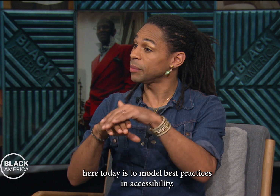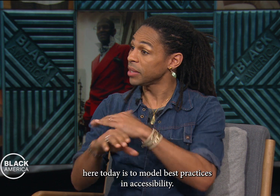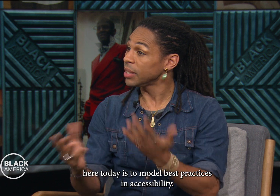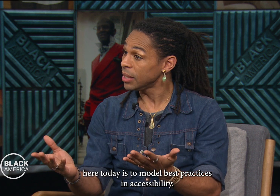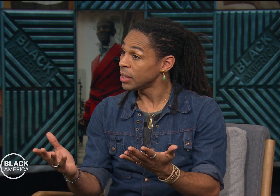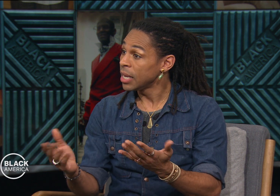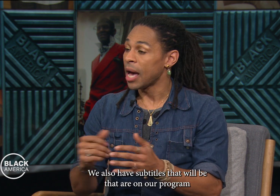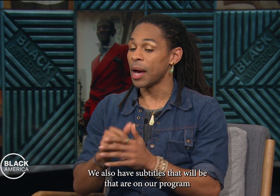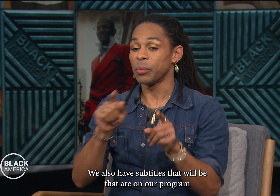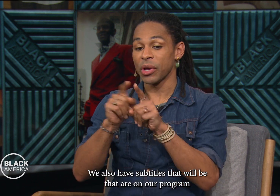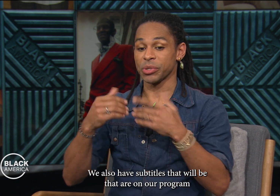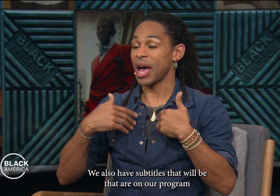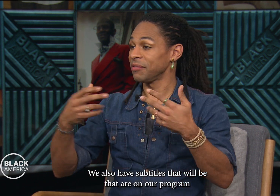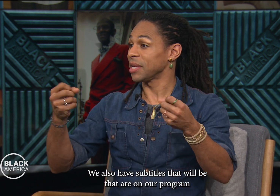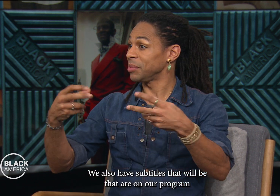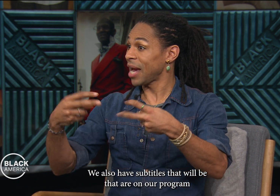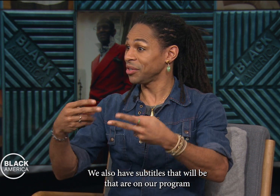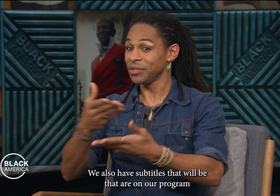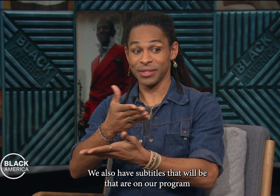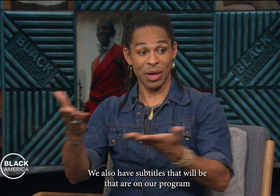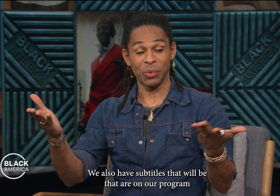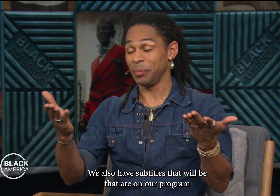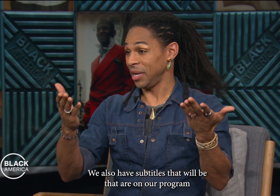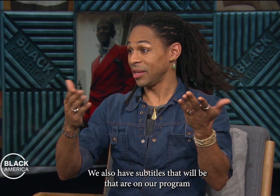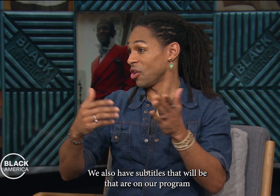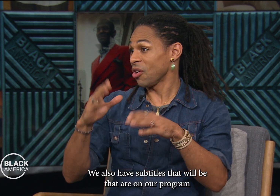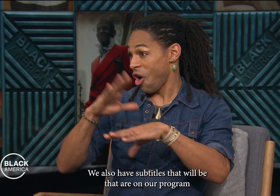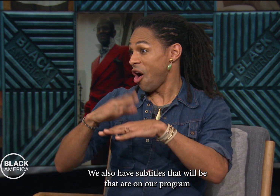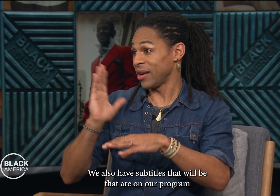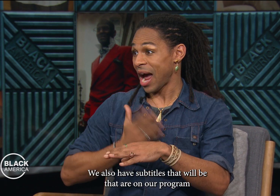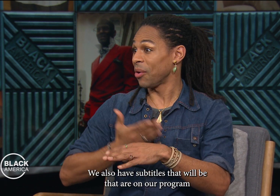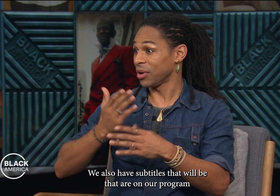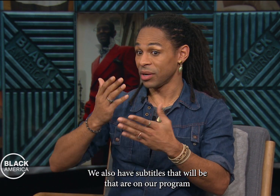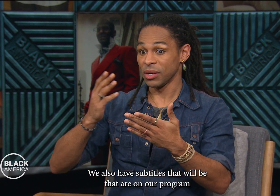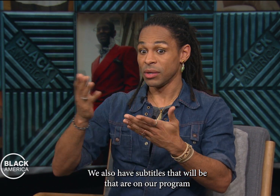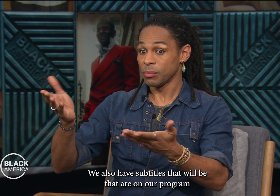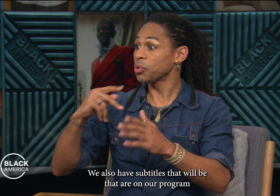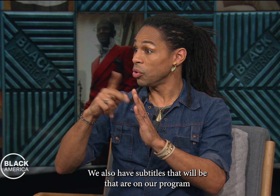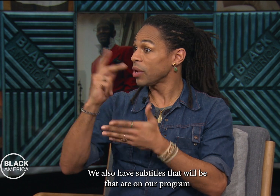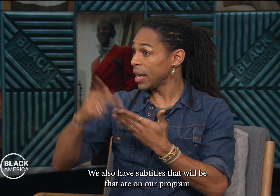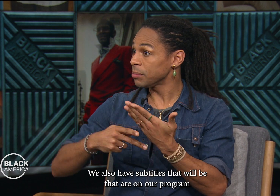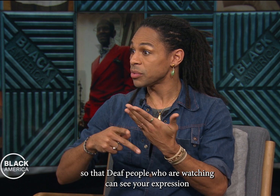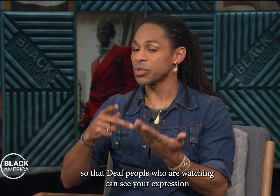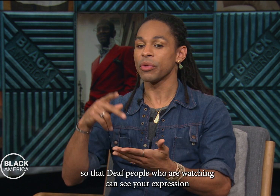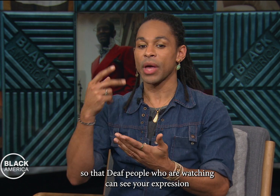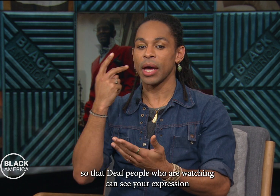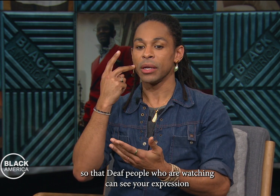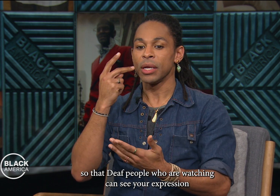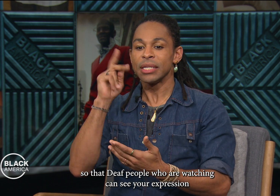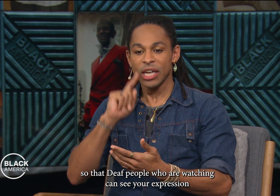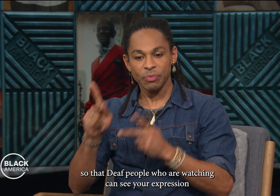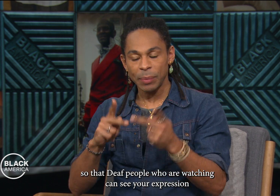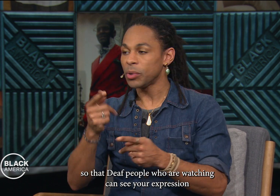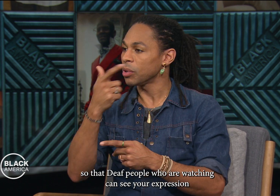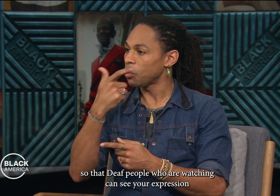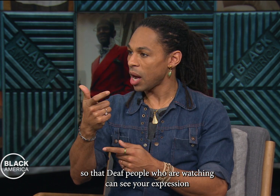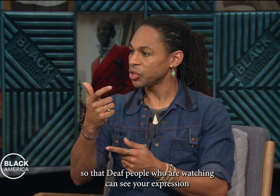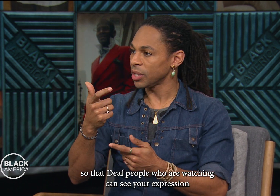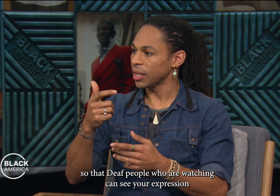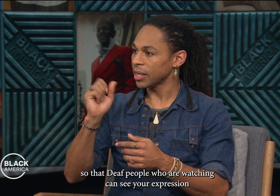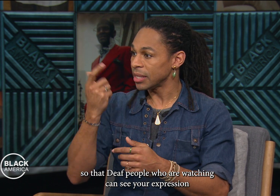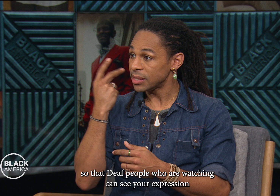in accessibility. We also have subtitles that are on our program so that deaf people